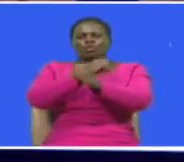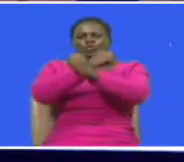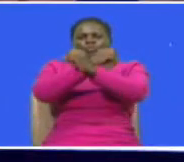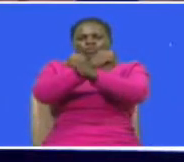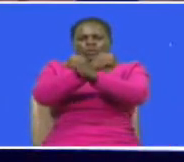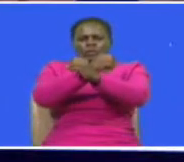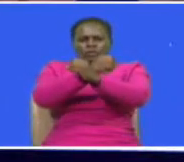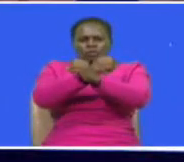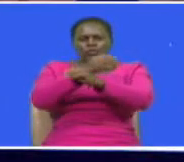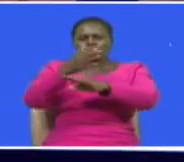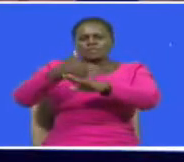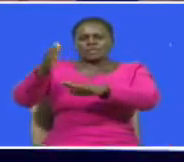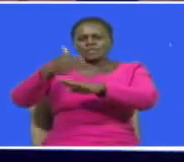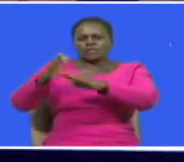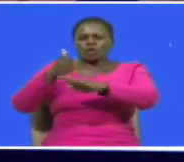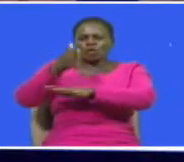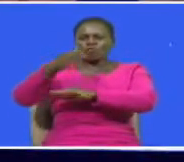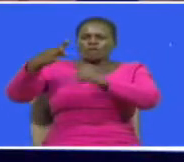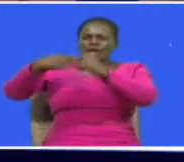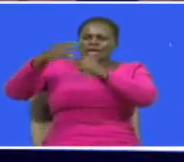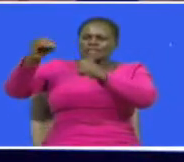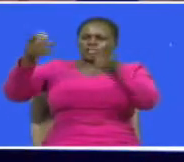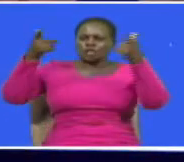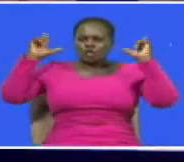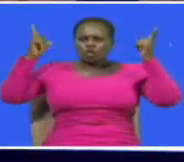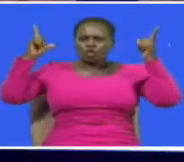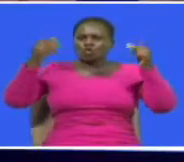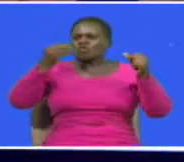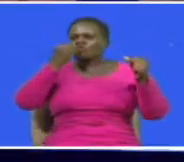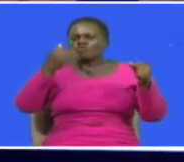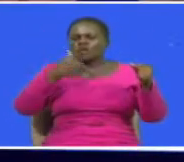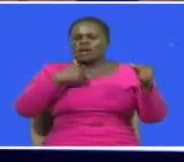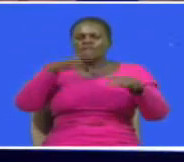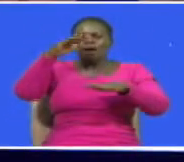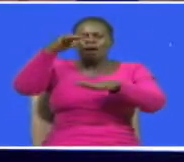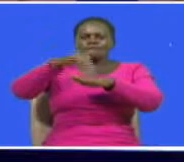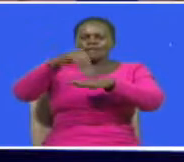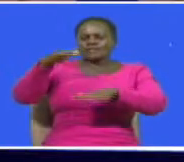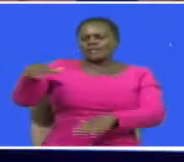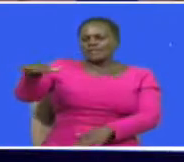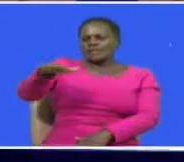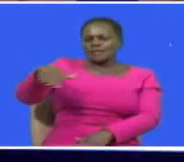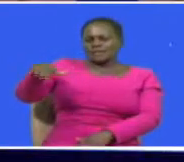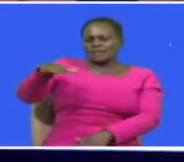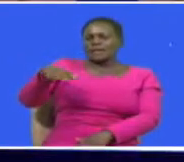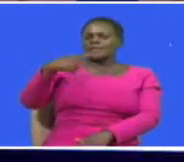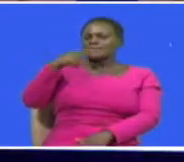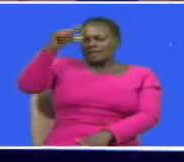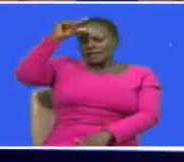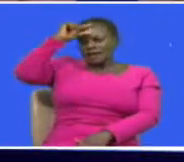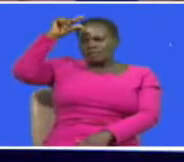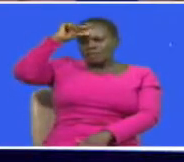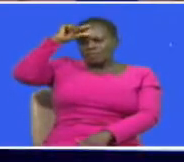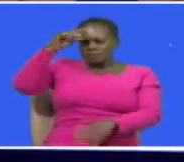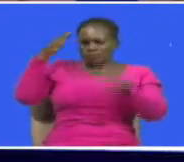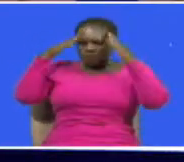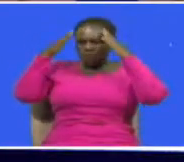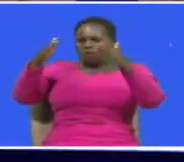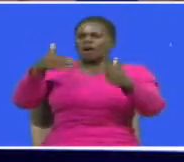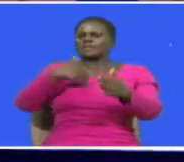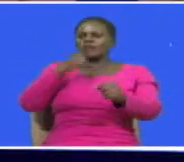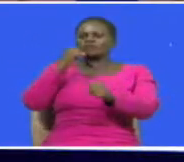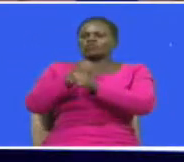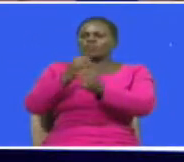Marwa, flagged off the over 80 trucks ferrying food to the affected areas. Marwa said the government is committed